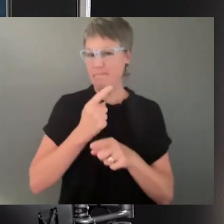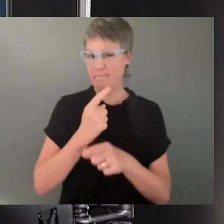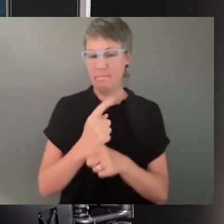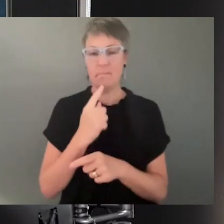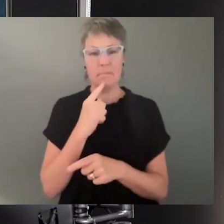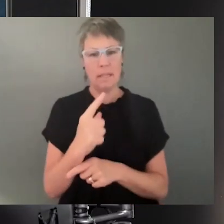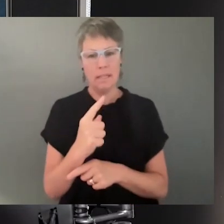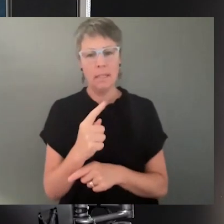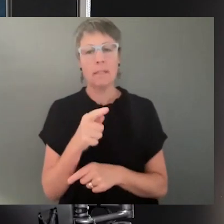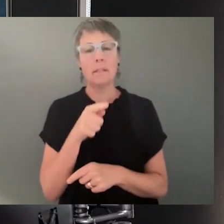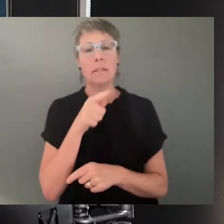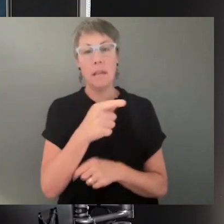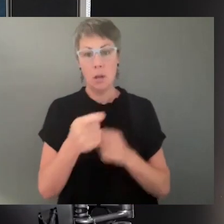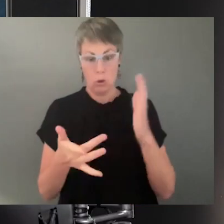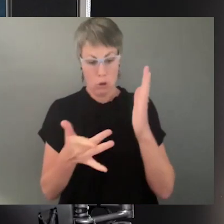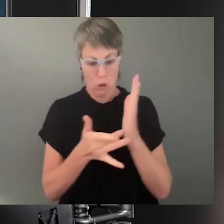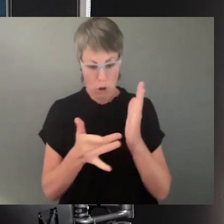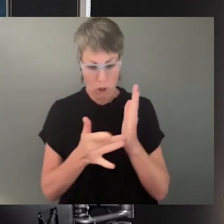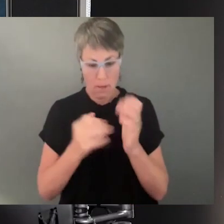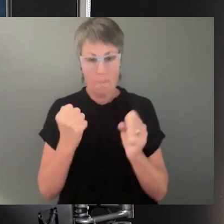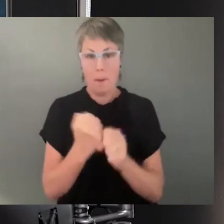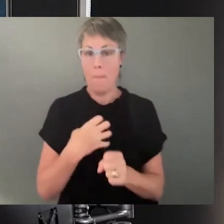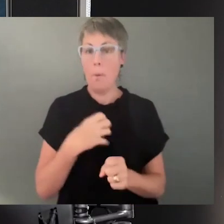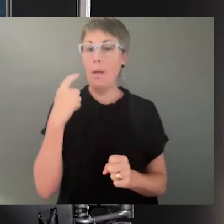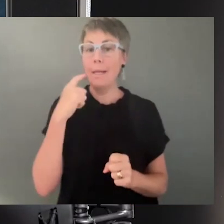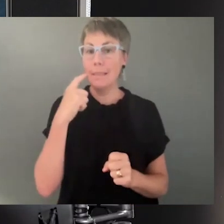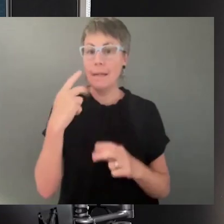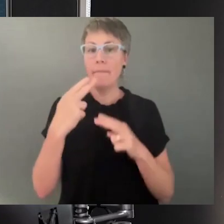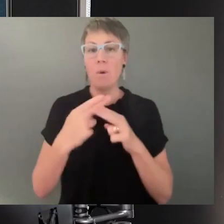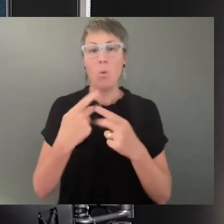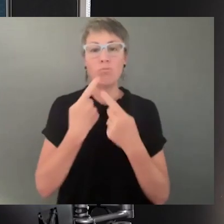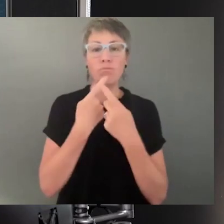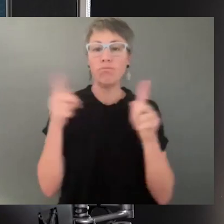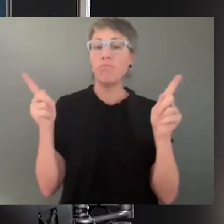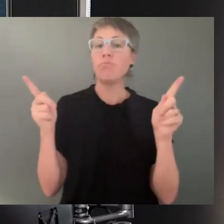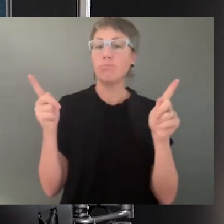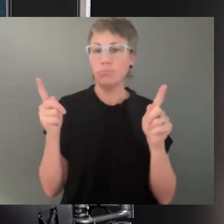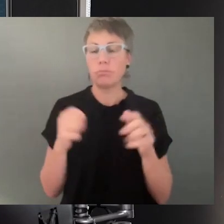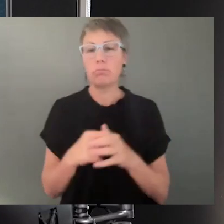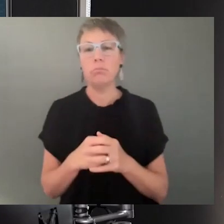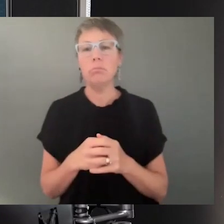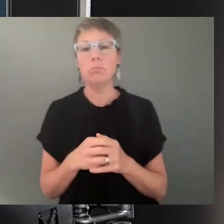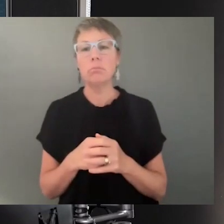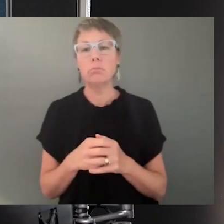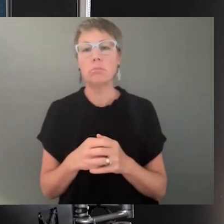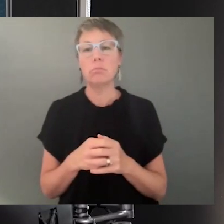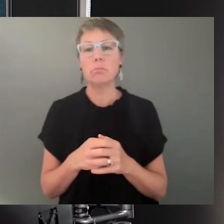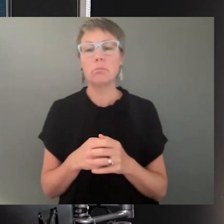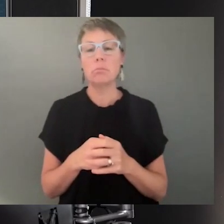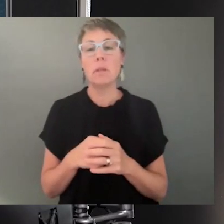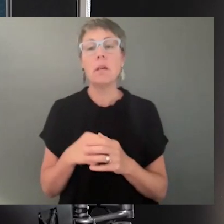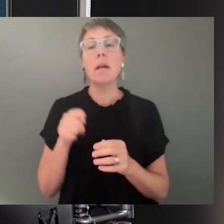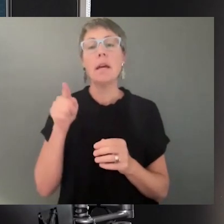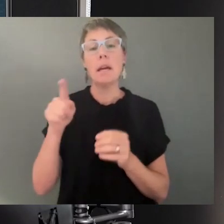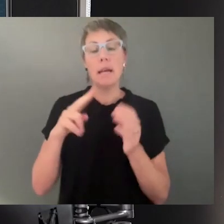How has technology made it easy for broadcasters to perform their work, especially those who are blind or low